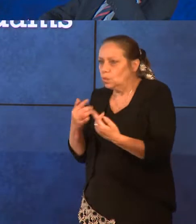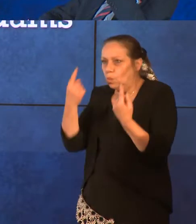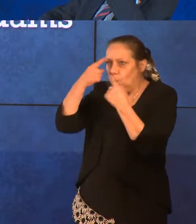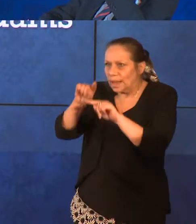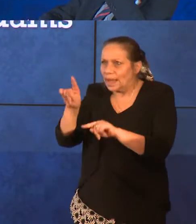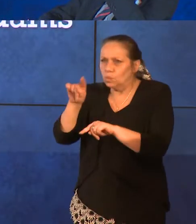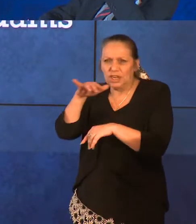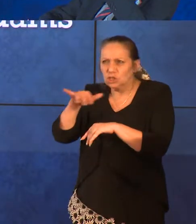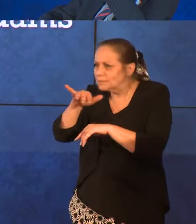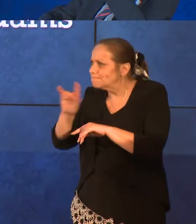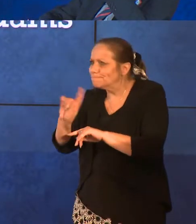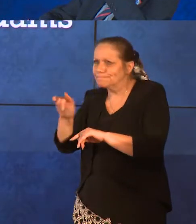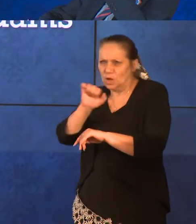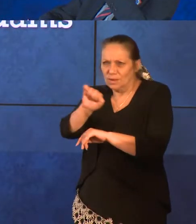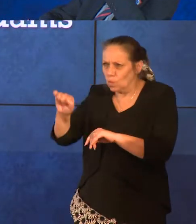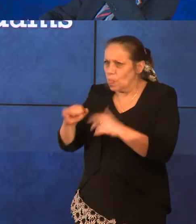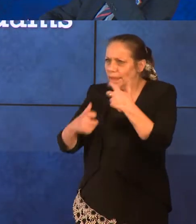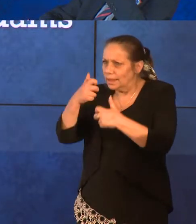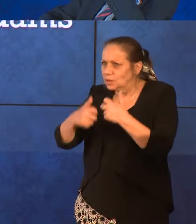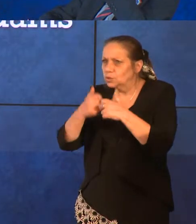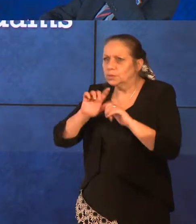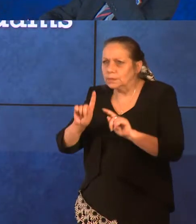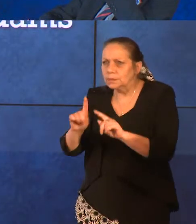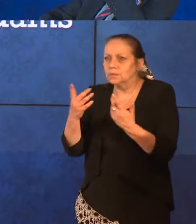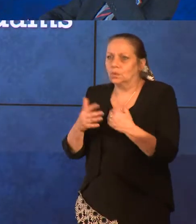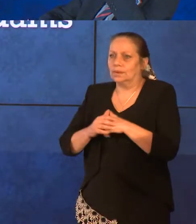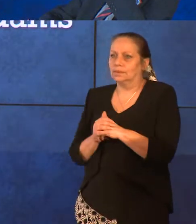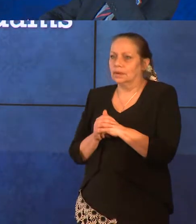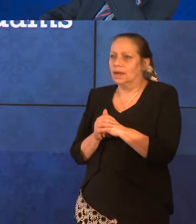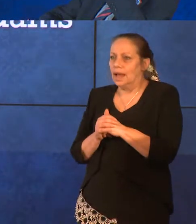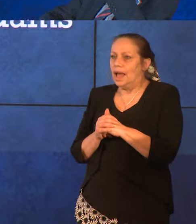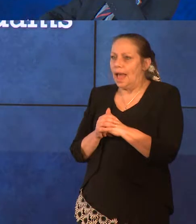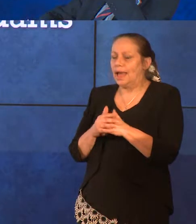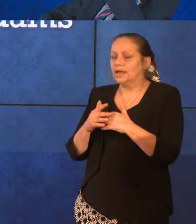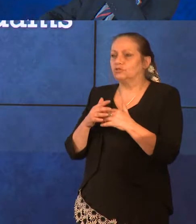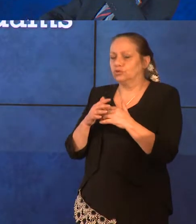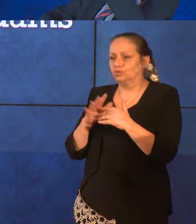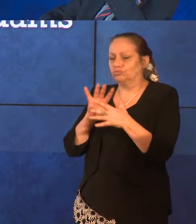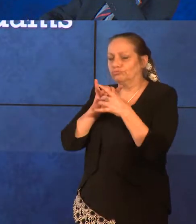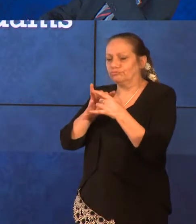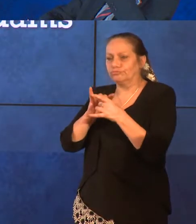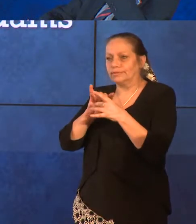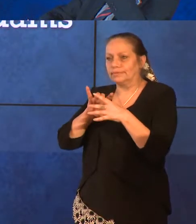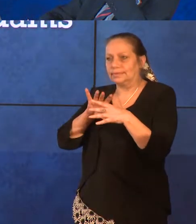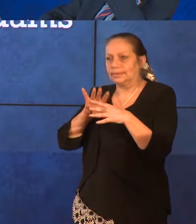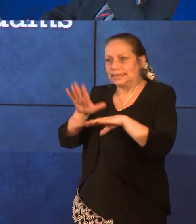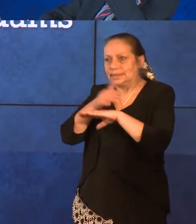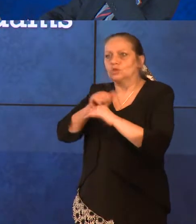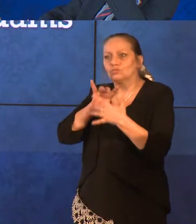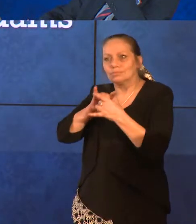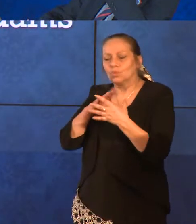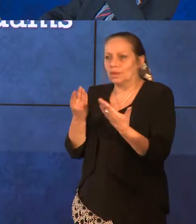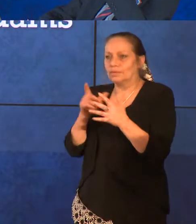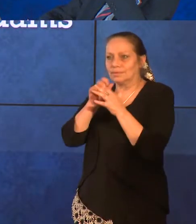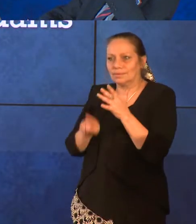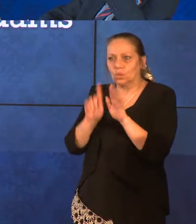of region has its own particular issues, and different disability organisations will have different experiences. So that's been